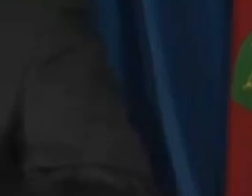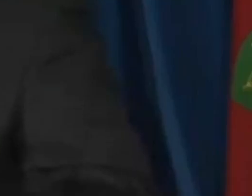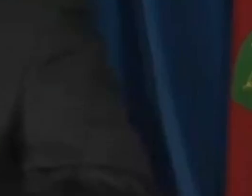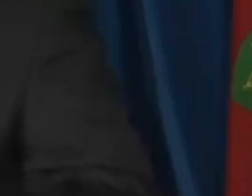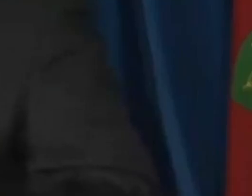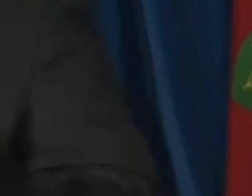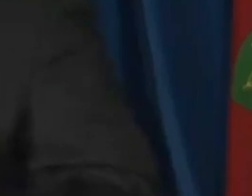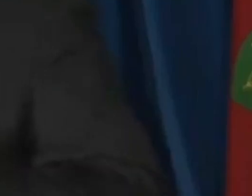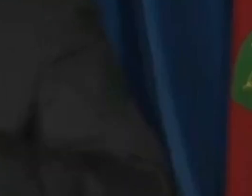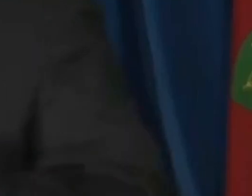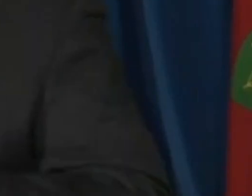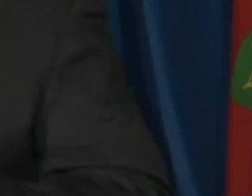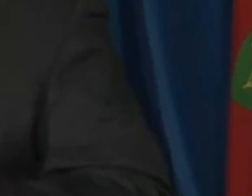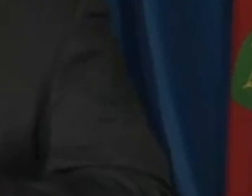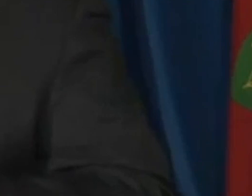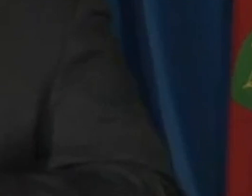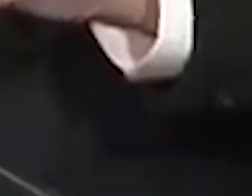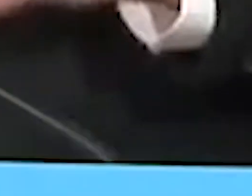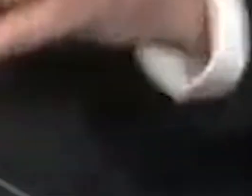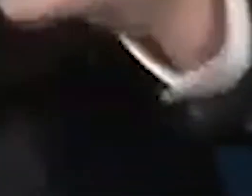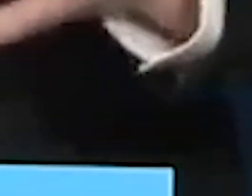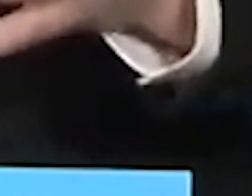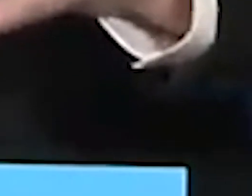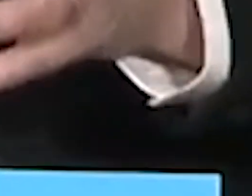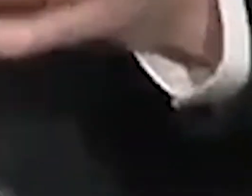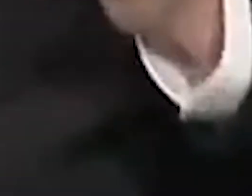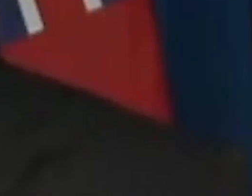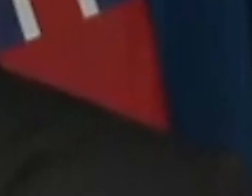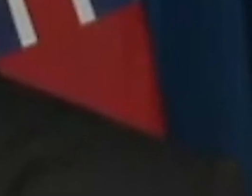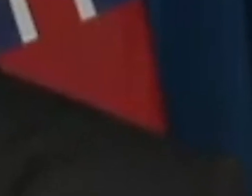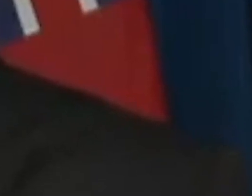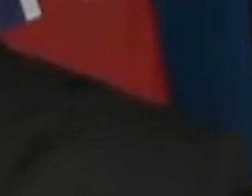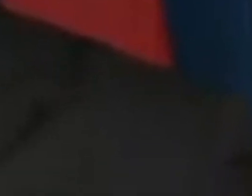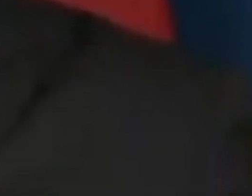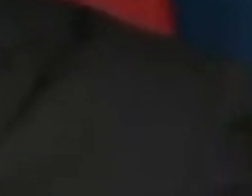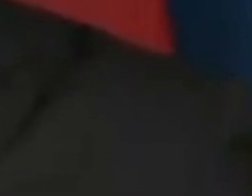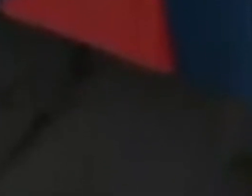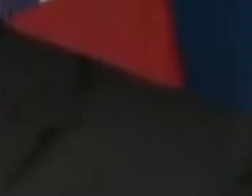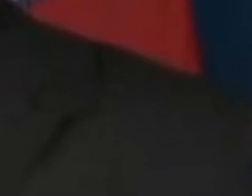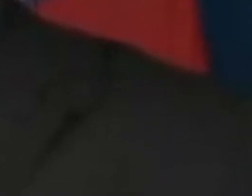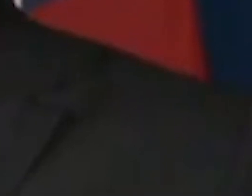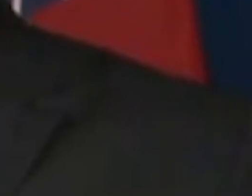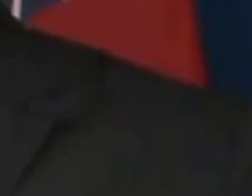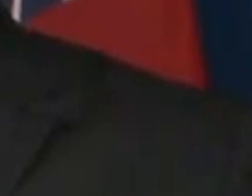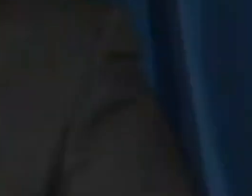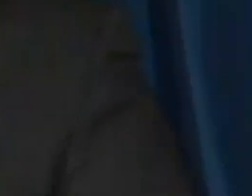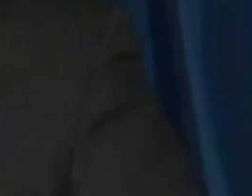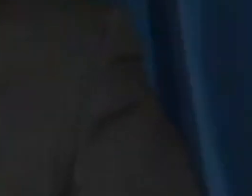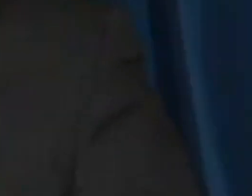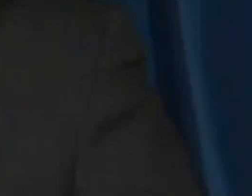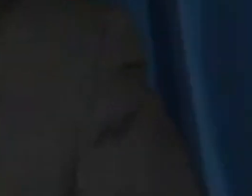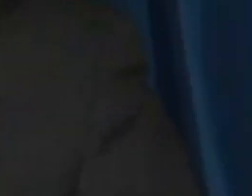best thing you guys ever did is make those real egg sandwiches. I used to go eat those other ones. They're the best, those real egg sandwiches. So whoever did that at